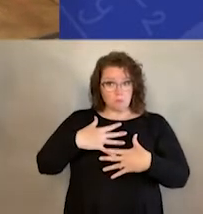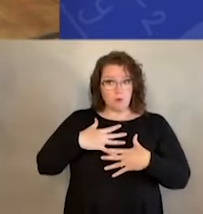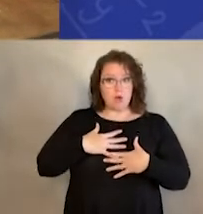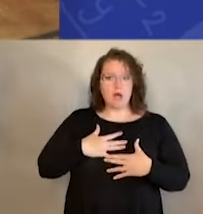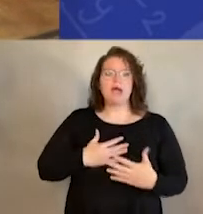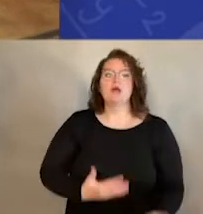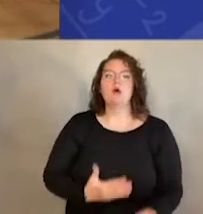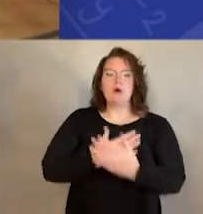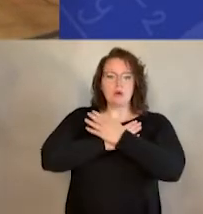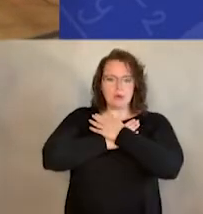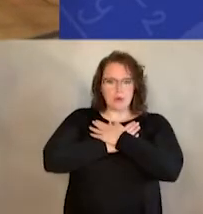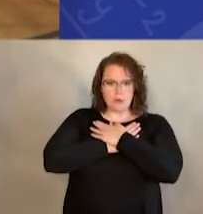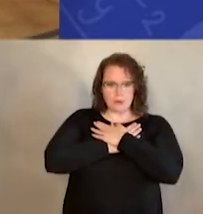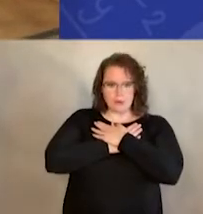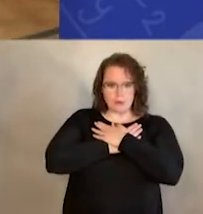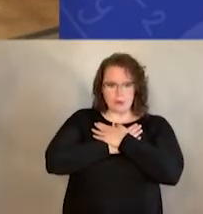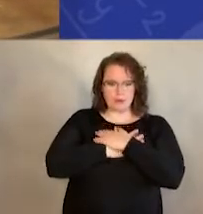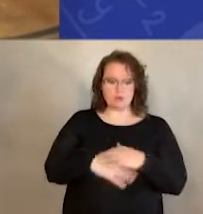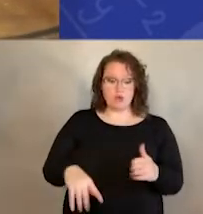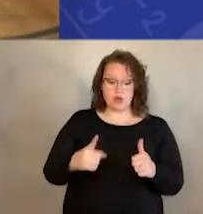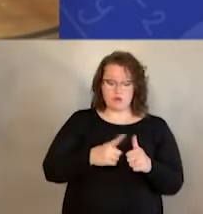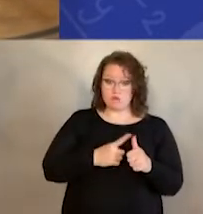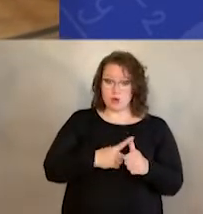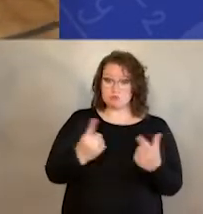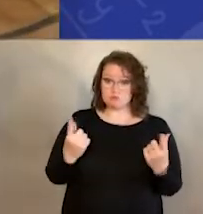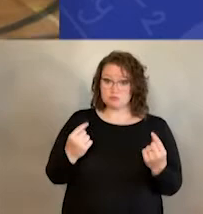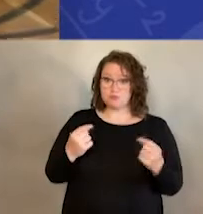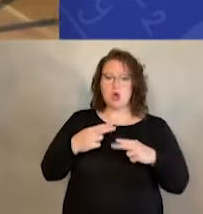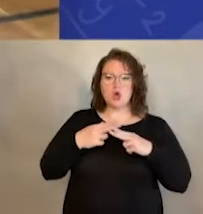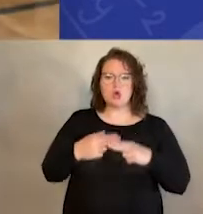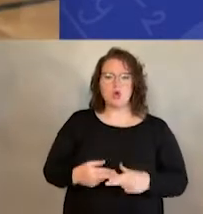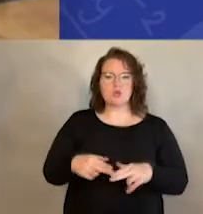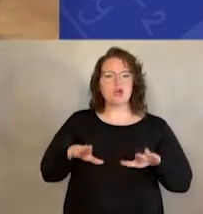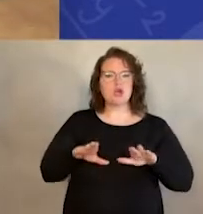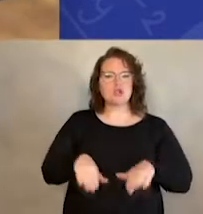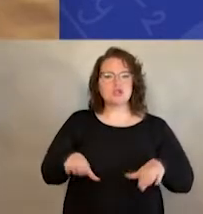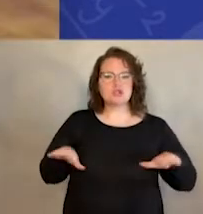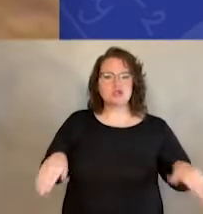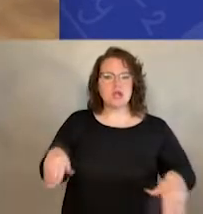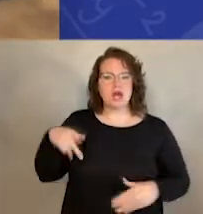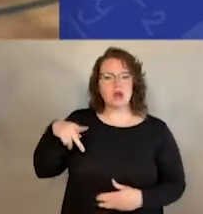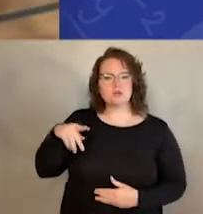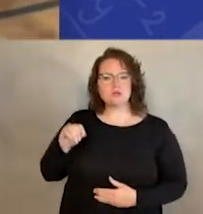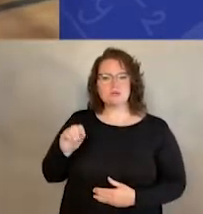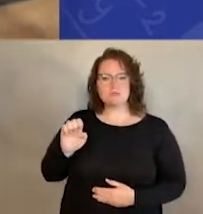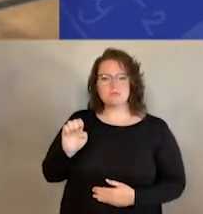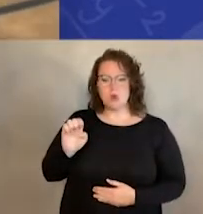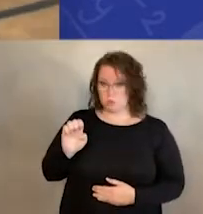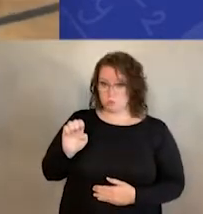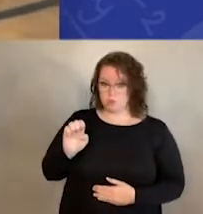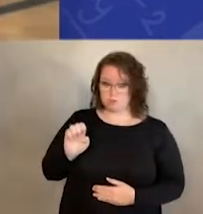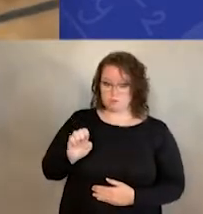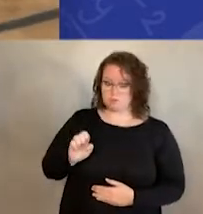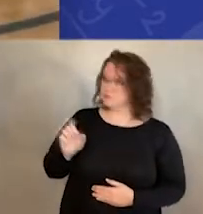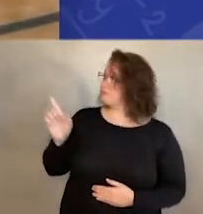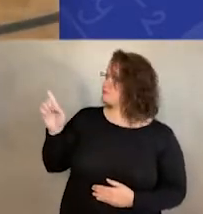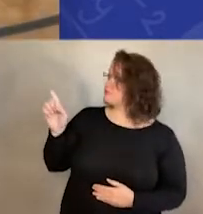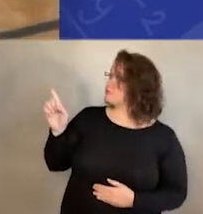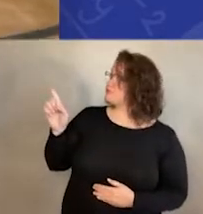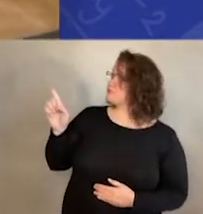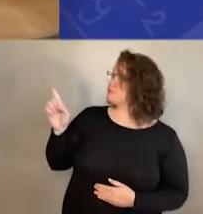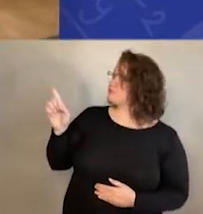just some relaxations while we're doing some stretching. So the first pose that she's going to do is called the child's pose. As you see, she has a bottom over her